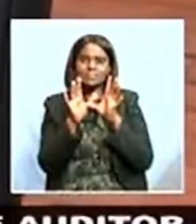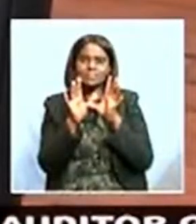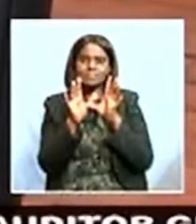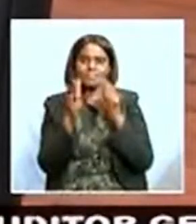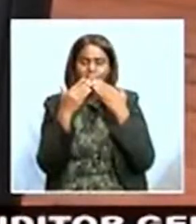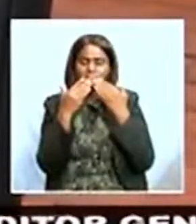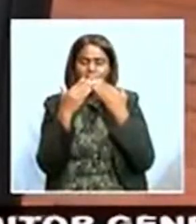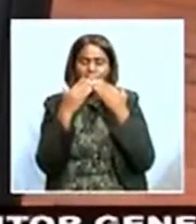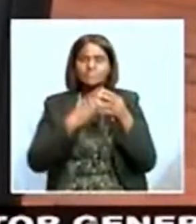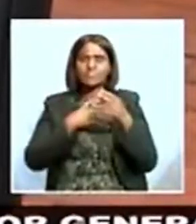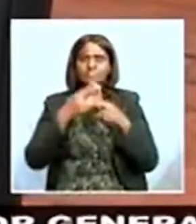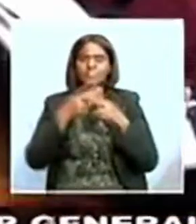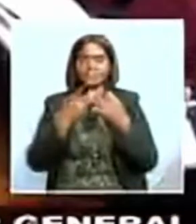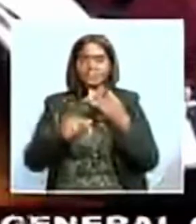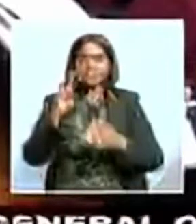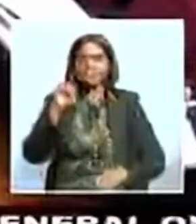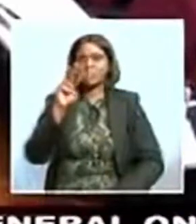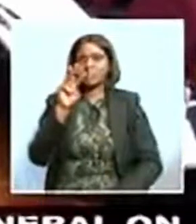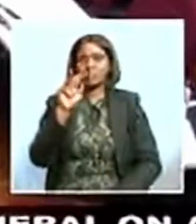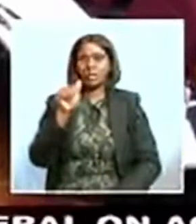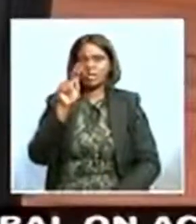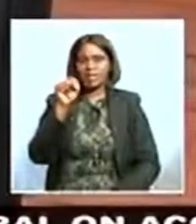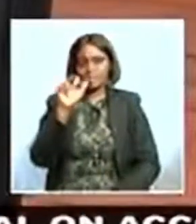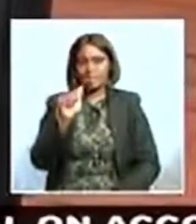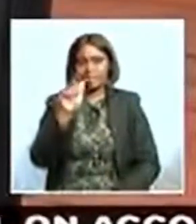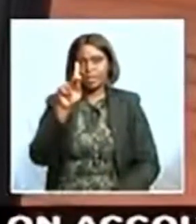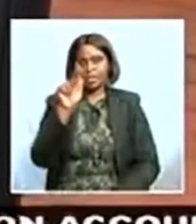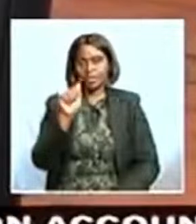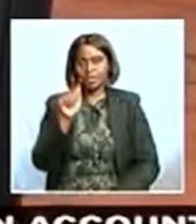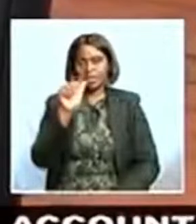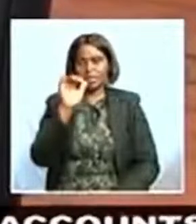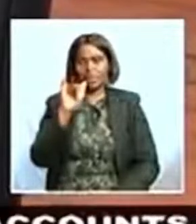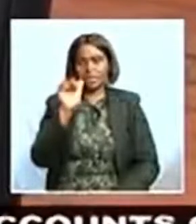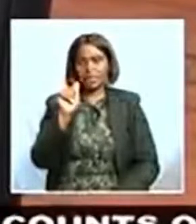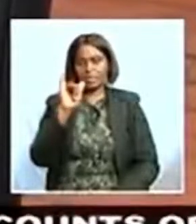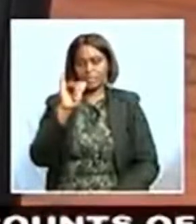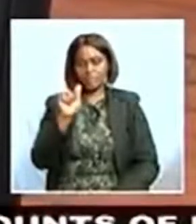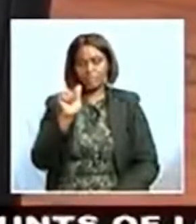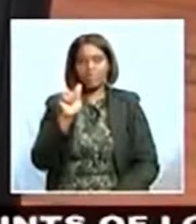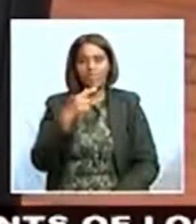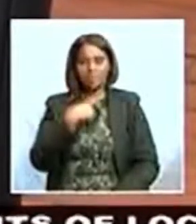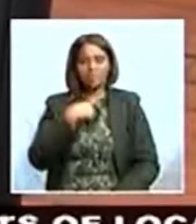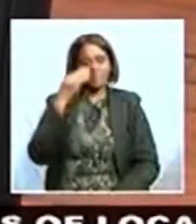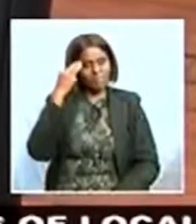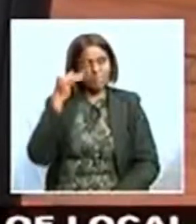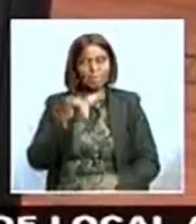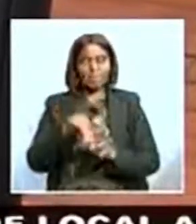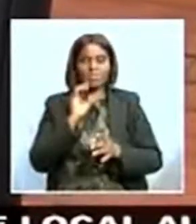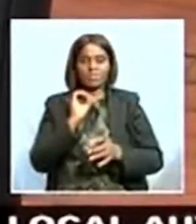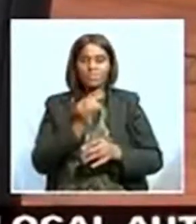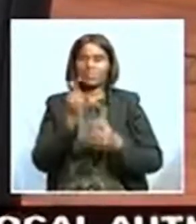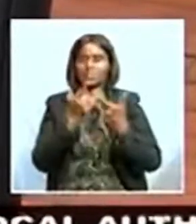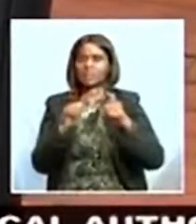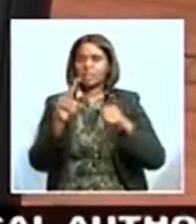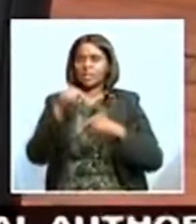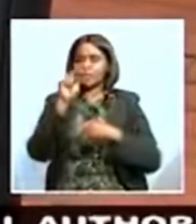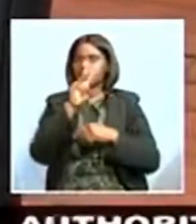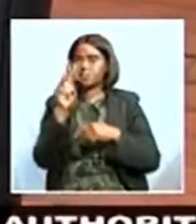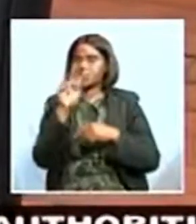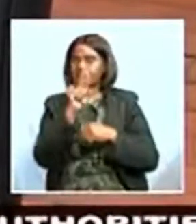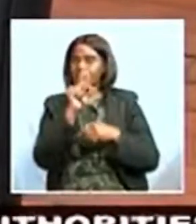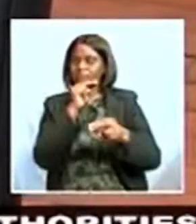Thank you, Chair. My name is Mwana Kayaya. Okay, thank you. I know that in one of our languages in Western Province,